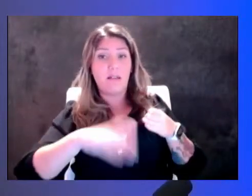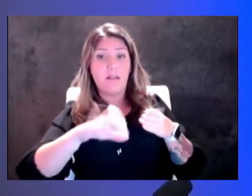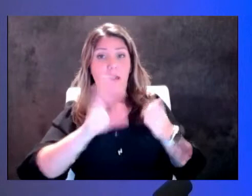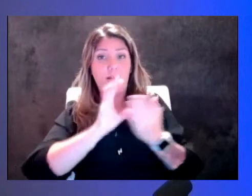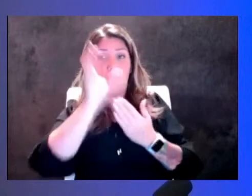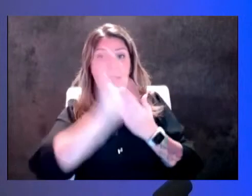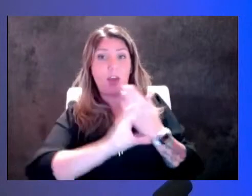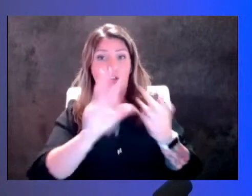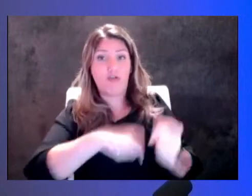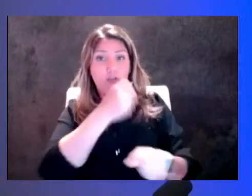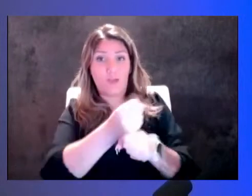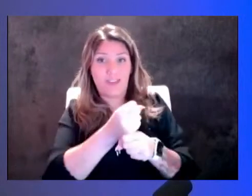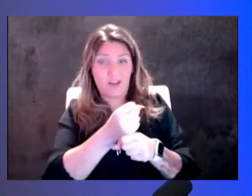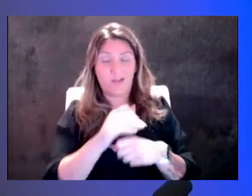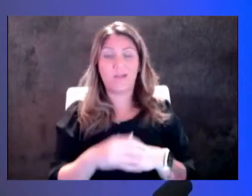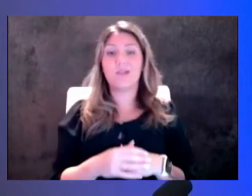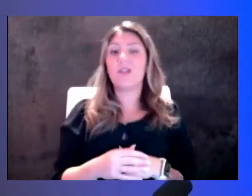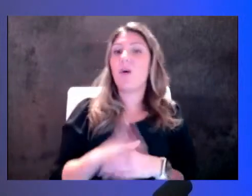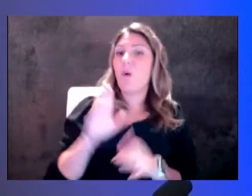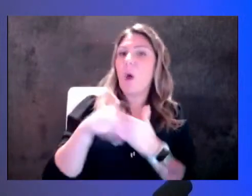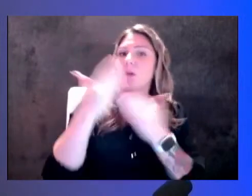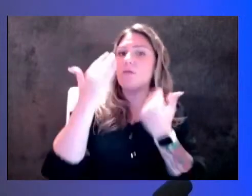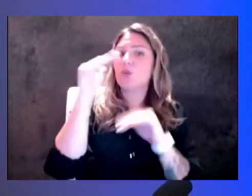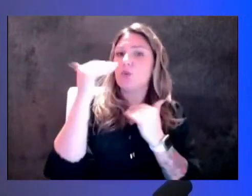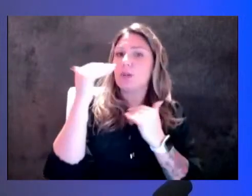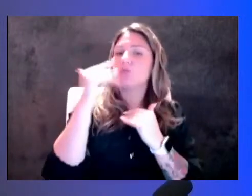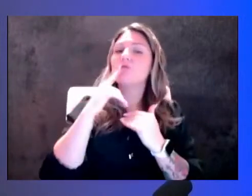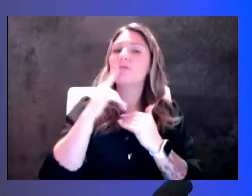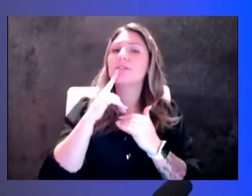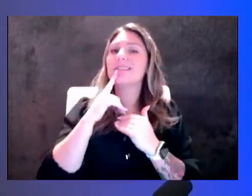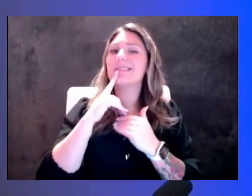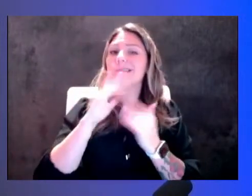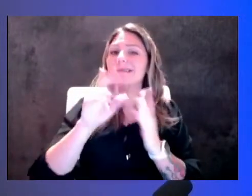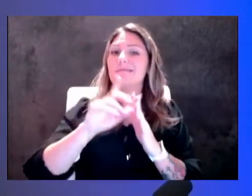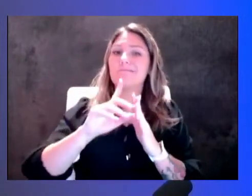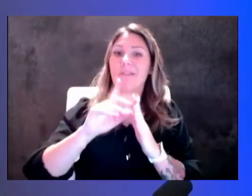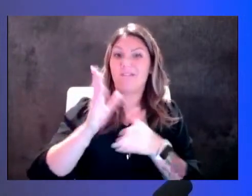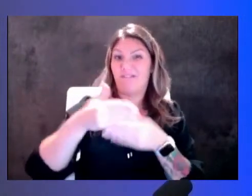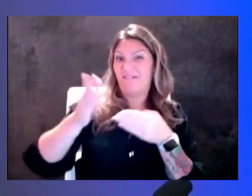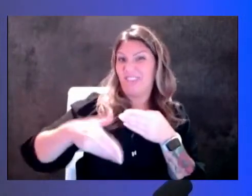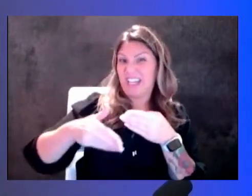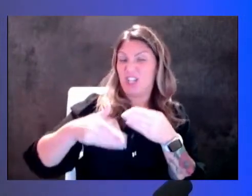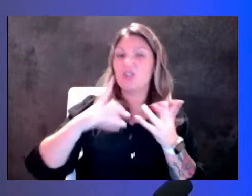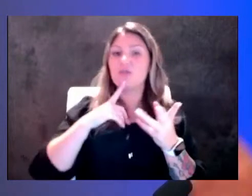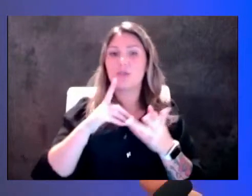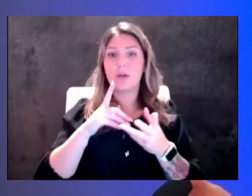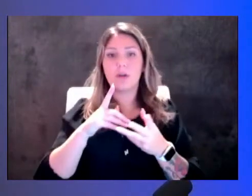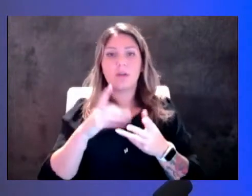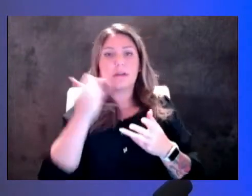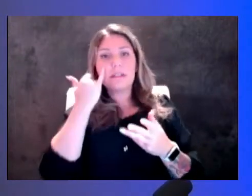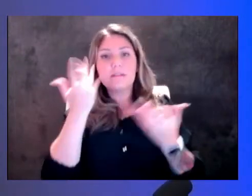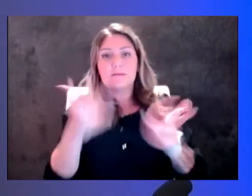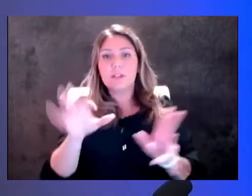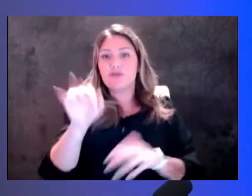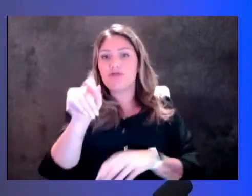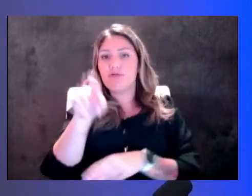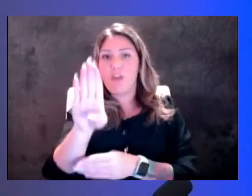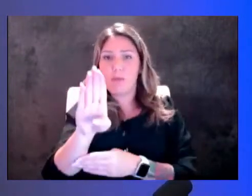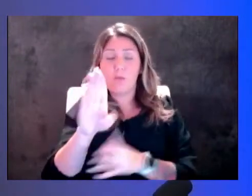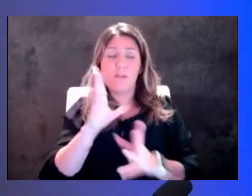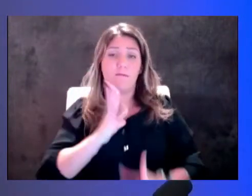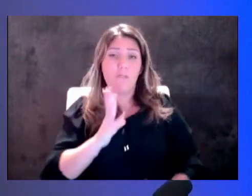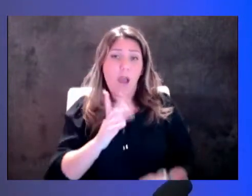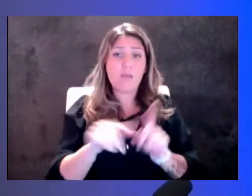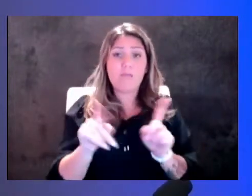for those restrictions to then rescind. So if it ends in February, that's fine. We have actually until the end of